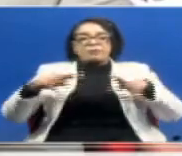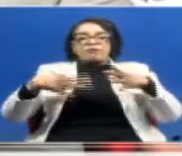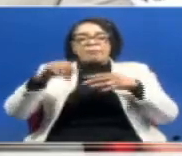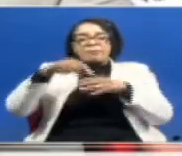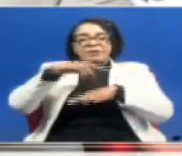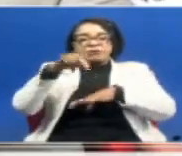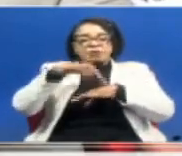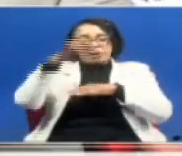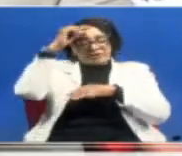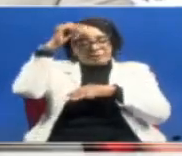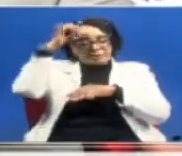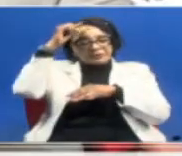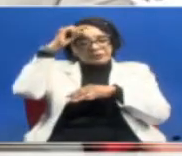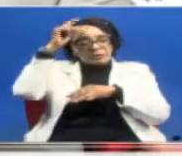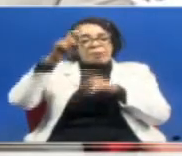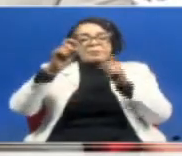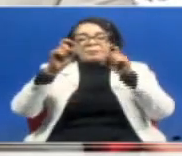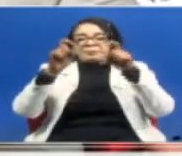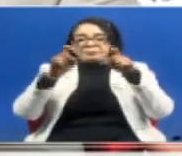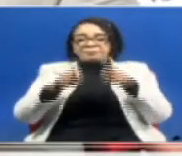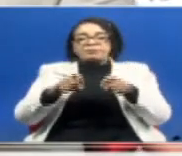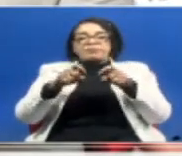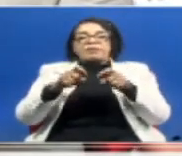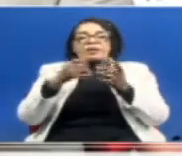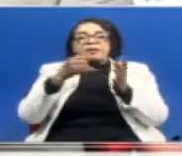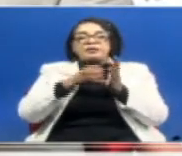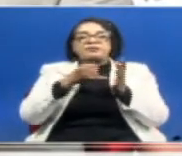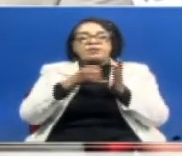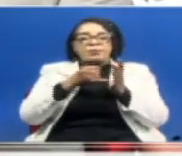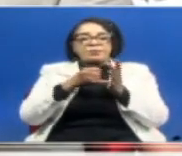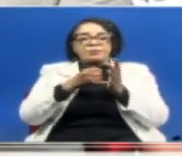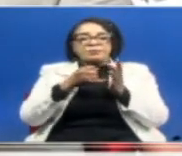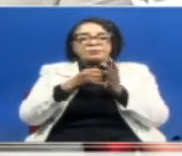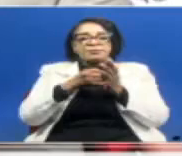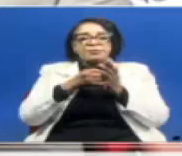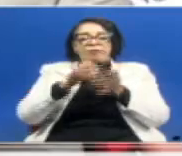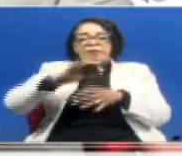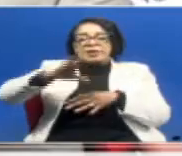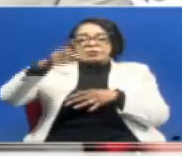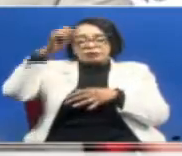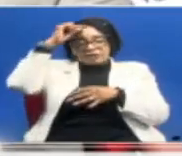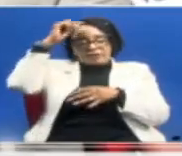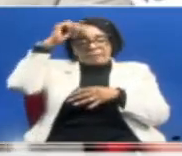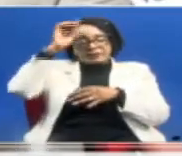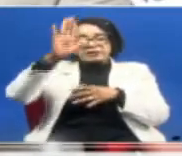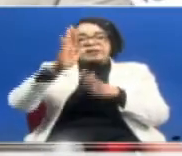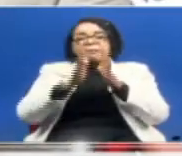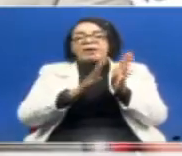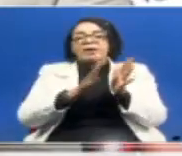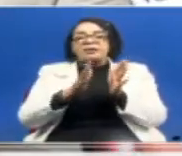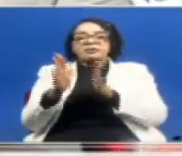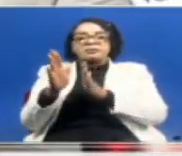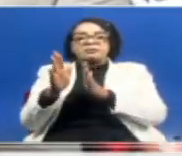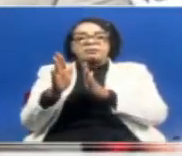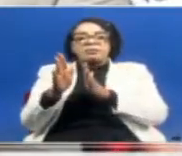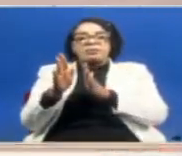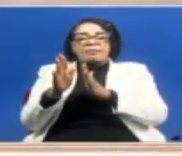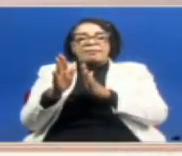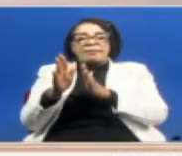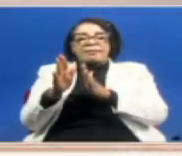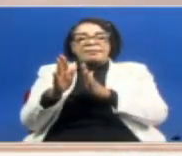kuu, ni lazima wahusishe serikali ya county katika mipangilio, hususan haya ya kujenga